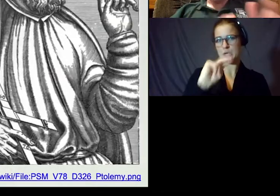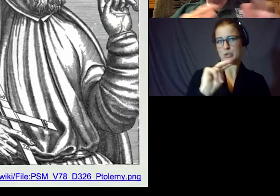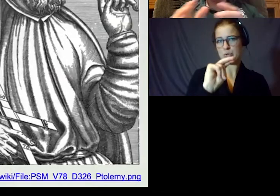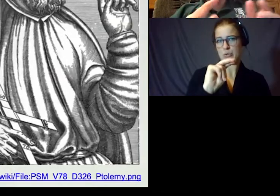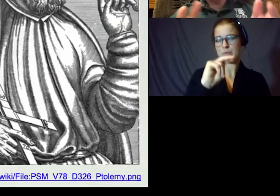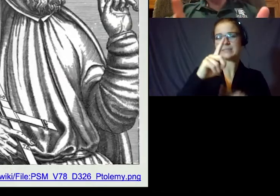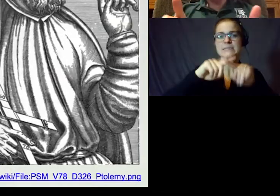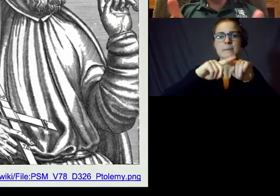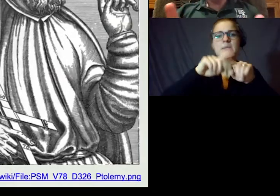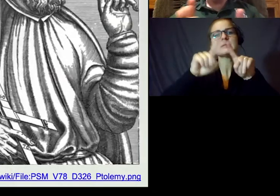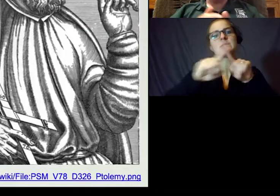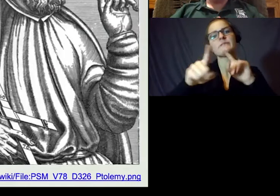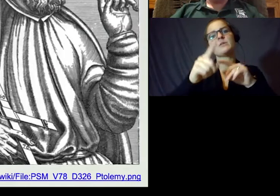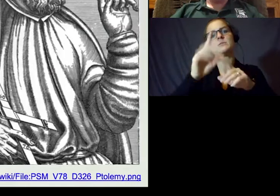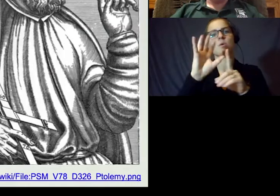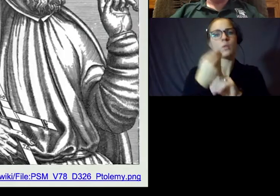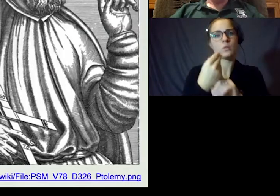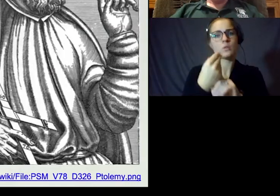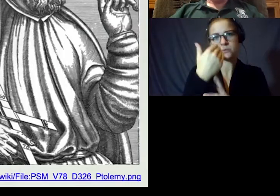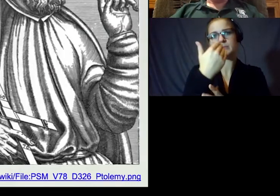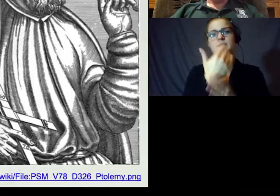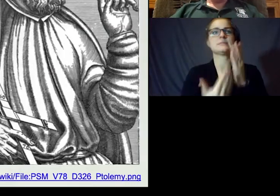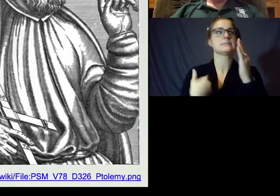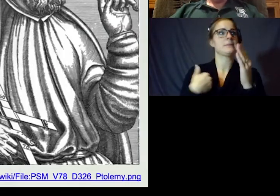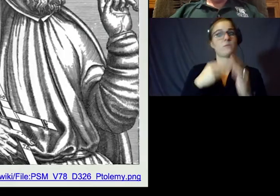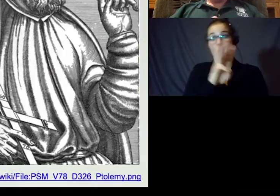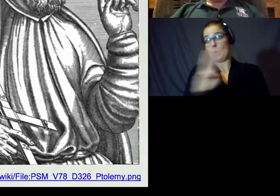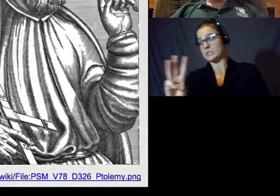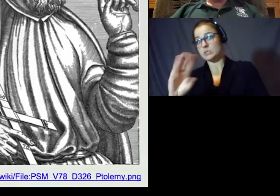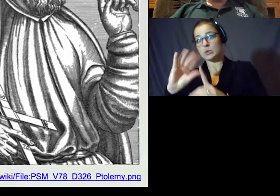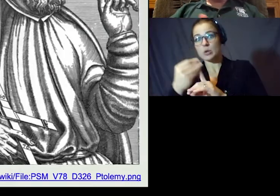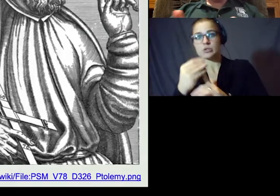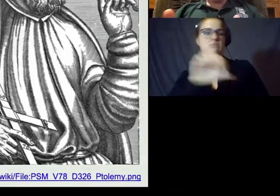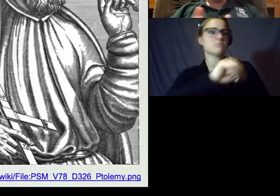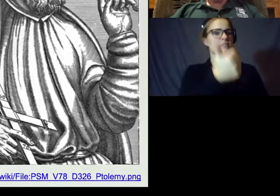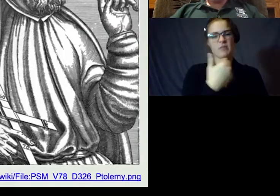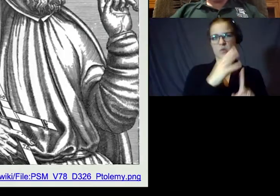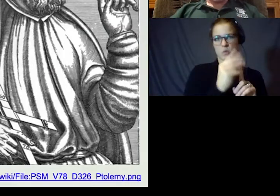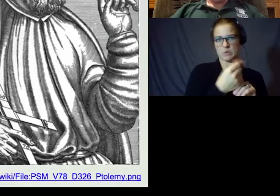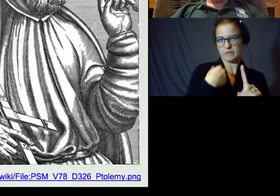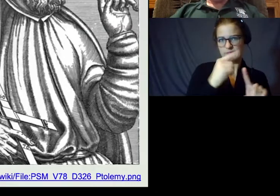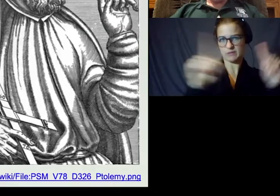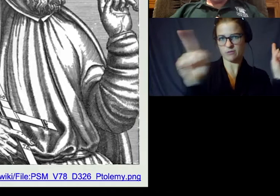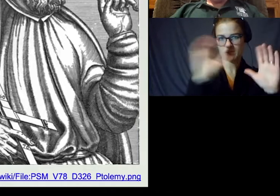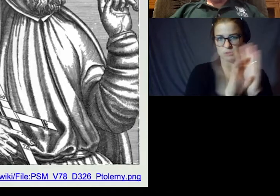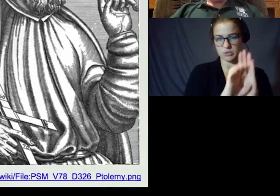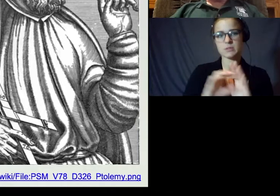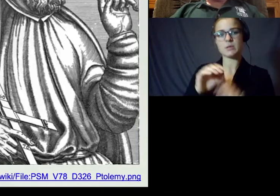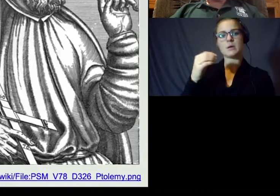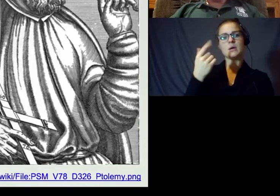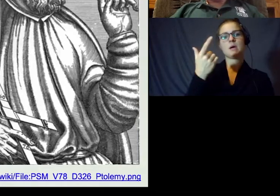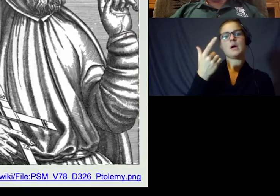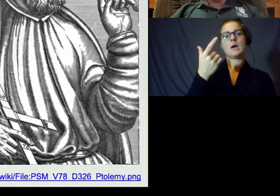culture. Other cultures have different groupings than Western culture. Ptolemy the Great, whose picture I have here,